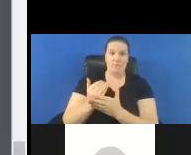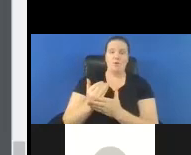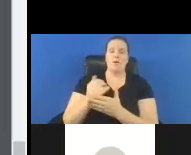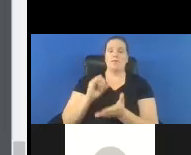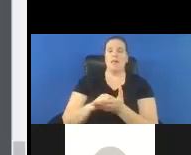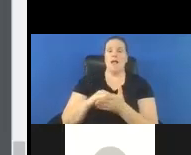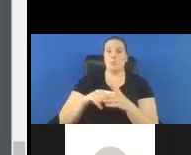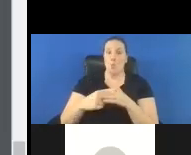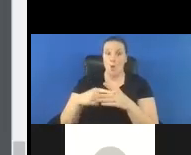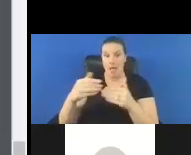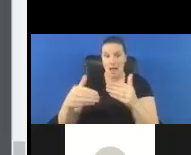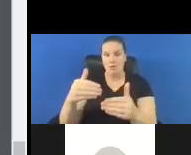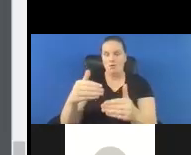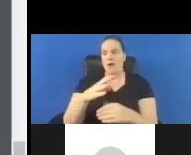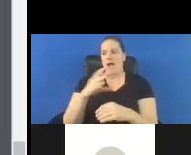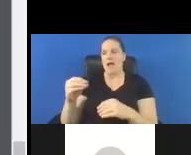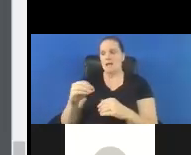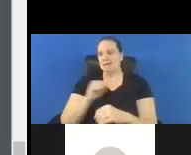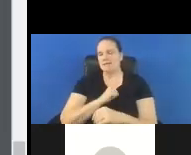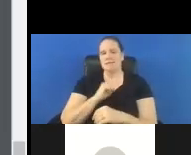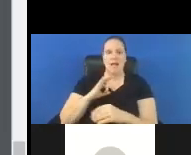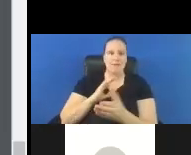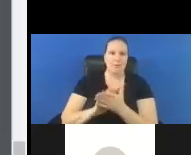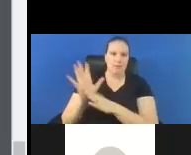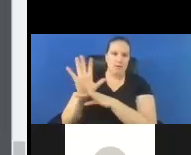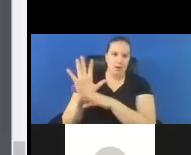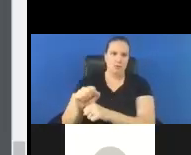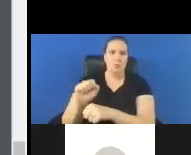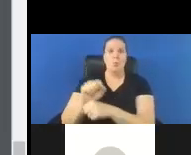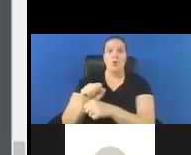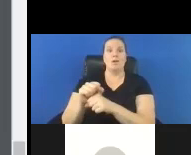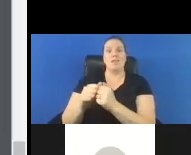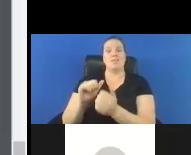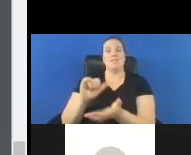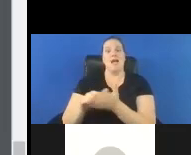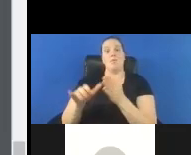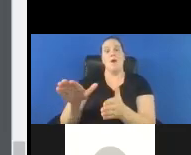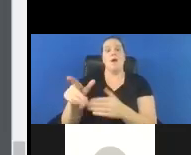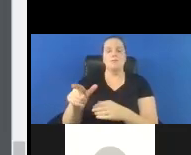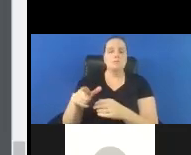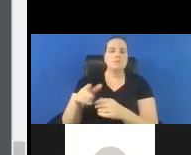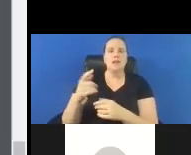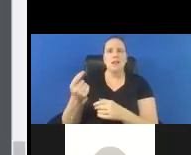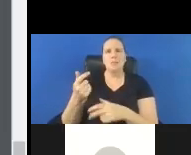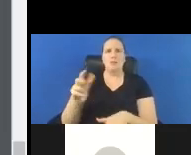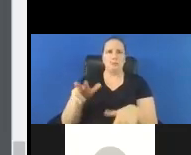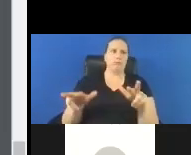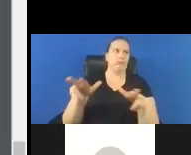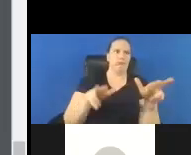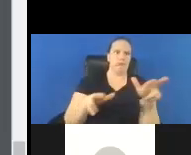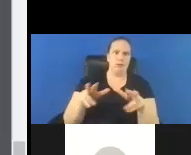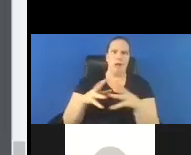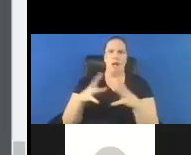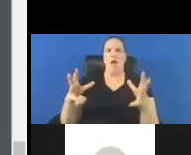rollout and staff getting accustomed to working in that medium was kind of clunky, and there were a lot of